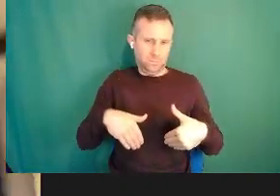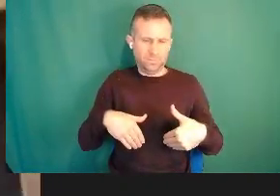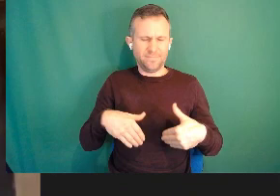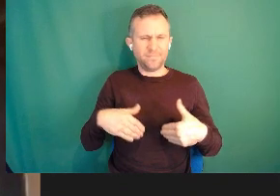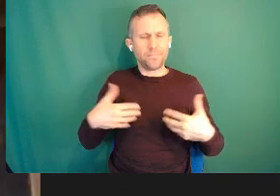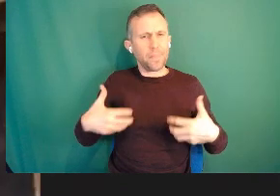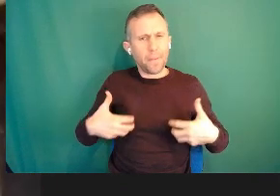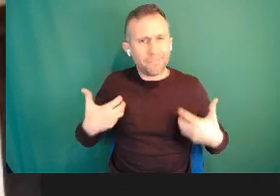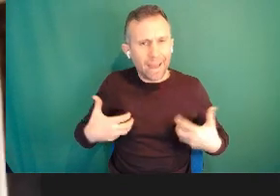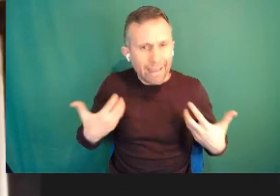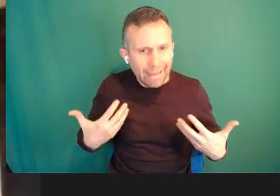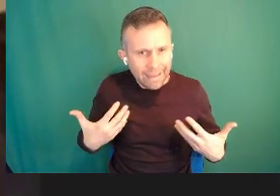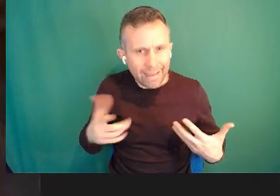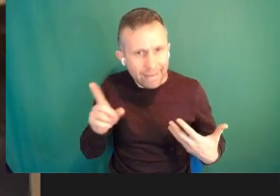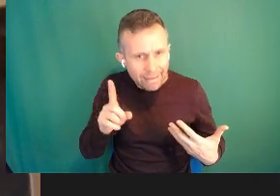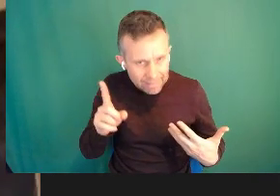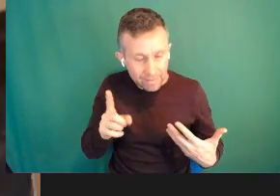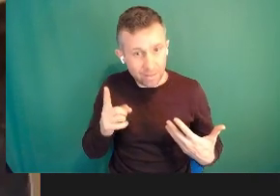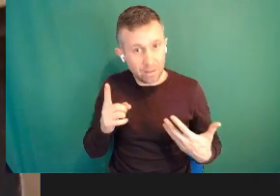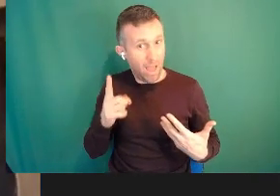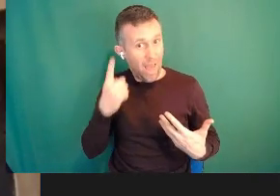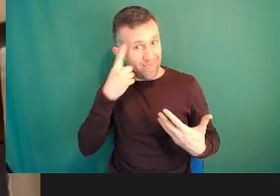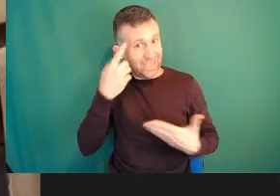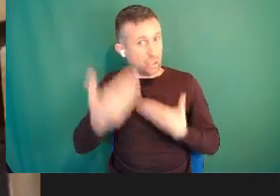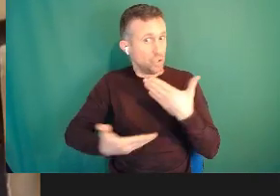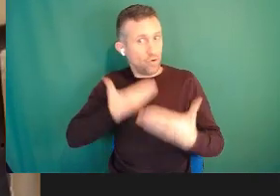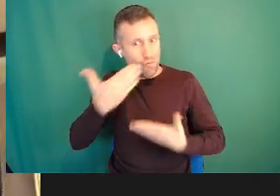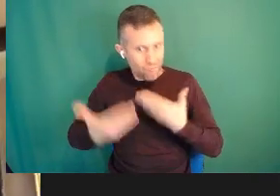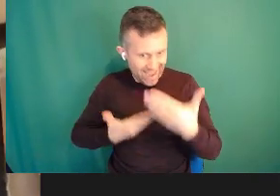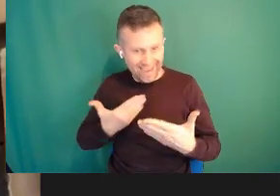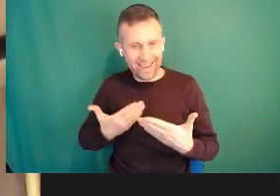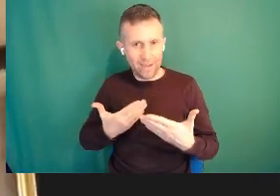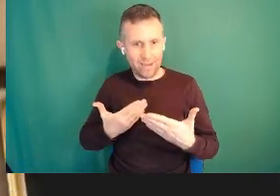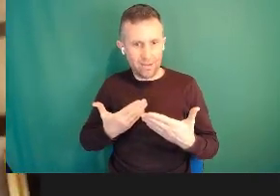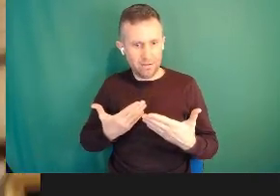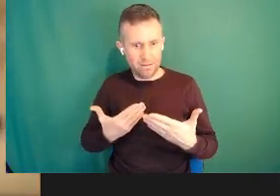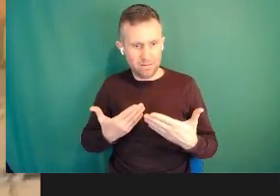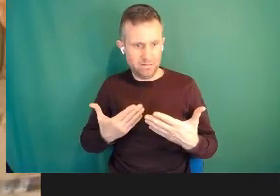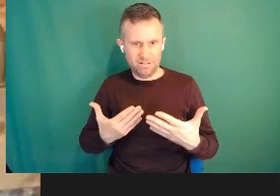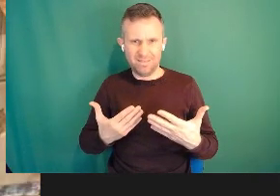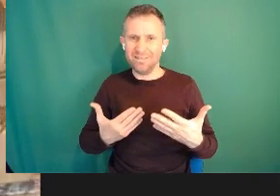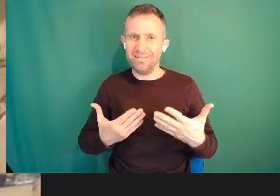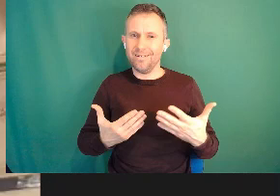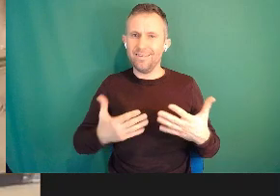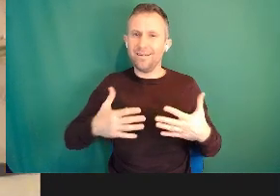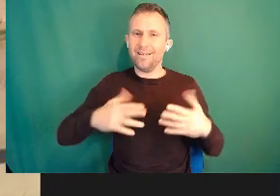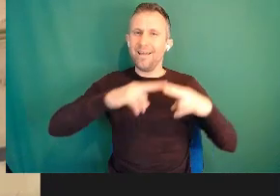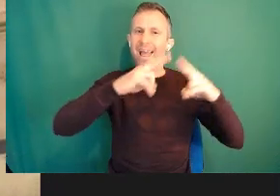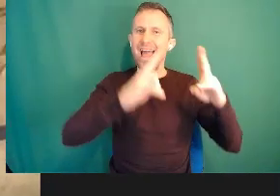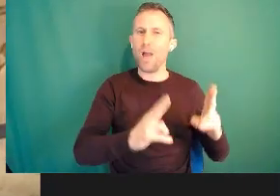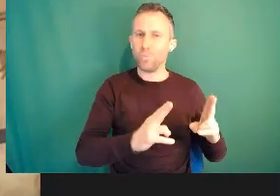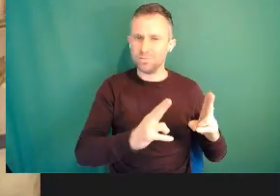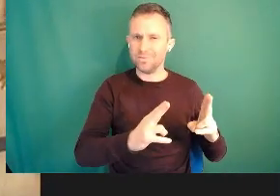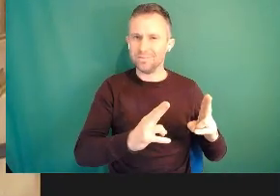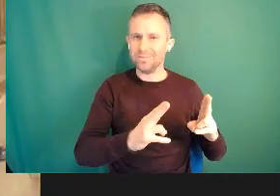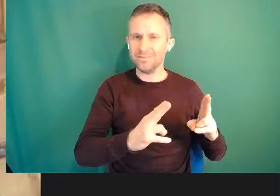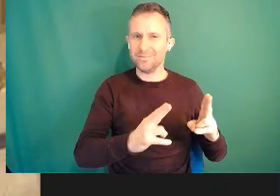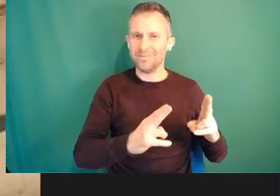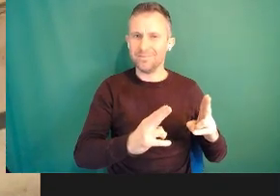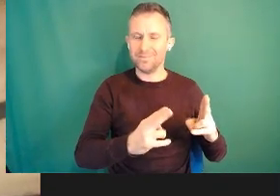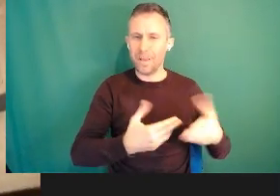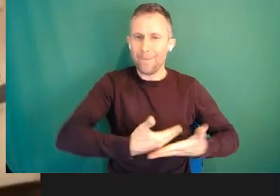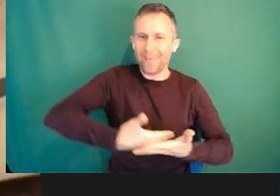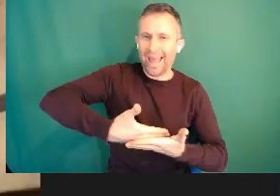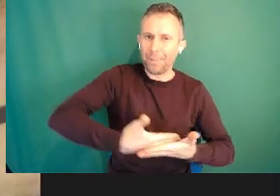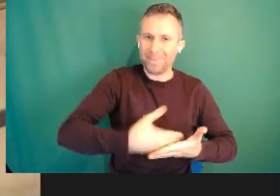or raised the alarm about a fire that was in the family home. And had it not have been for the monkey raising the alarm about this